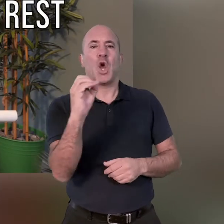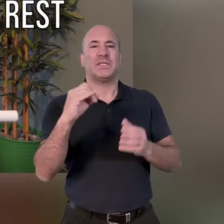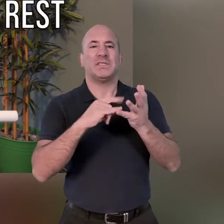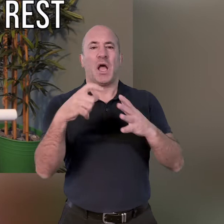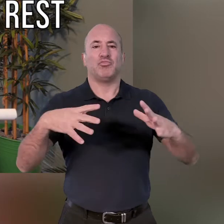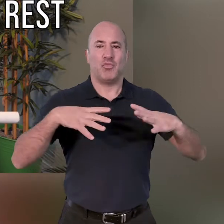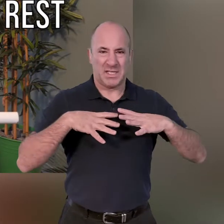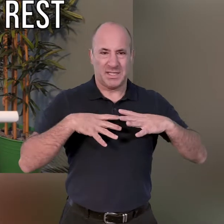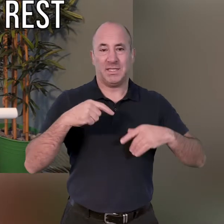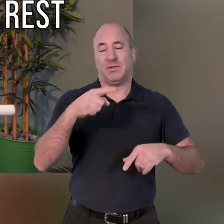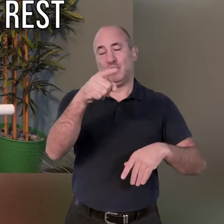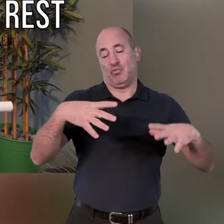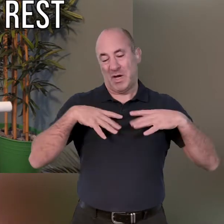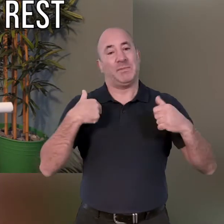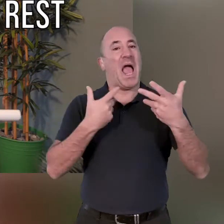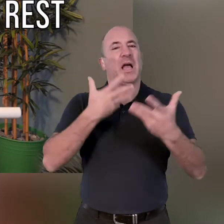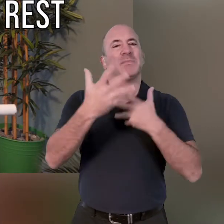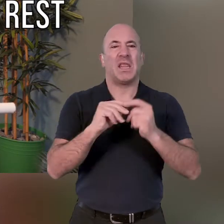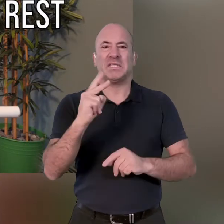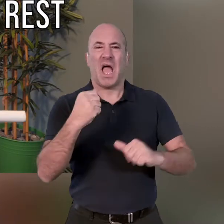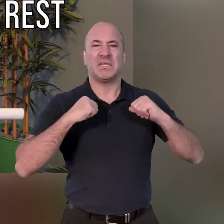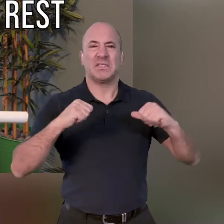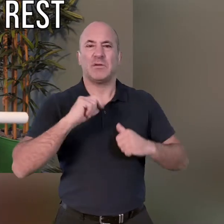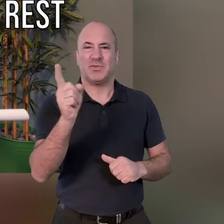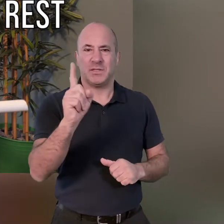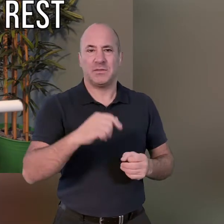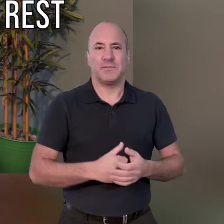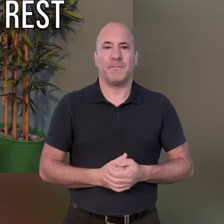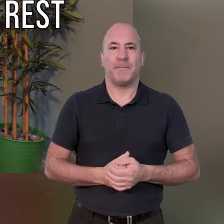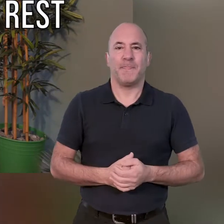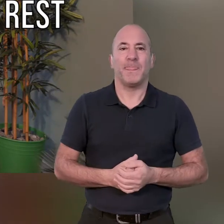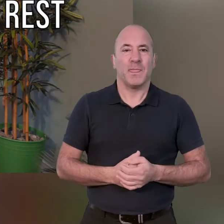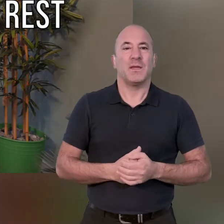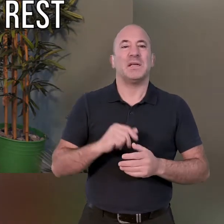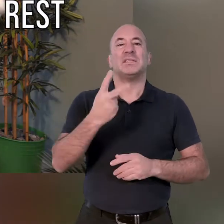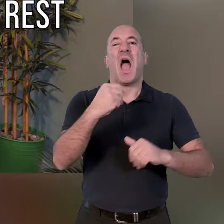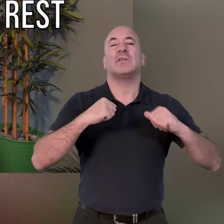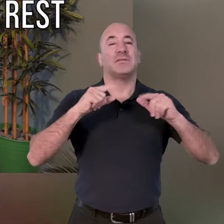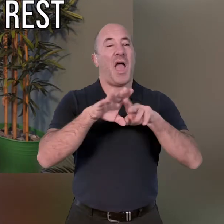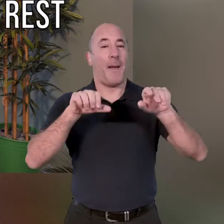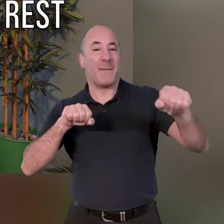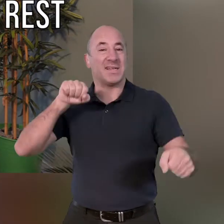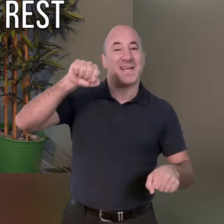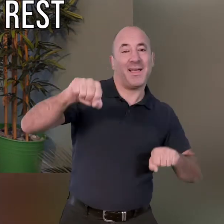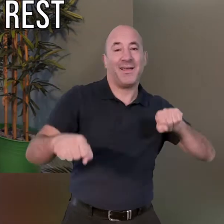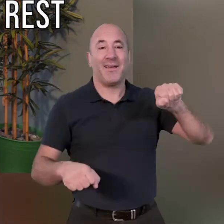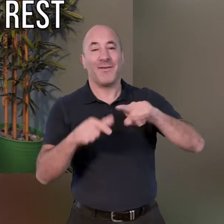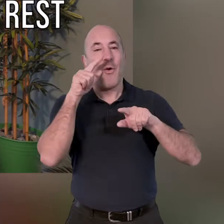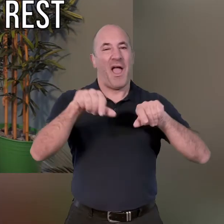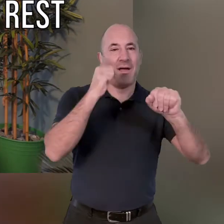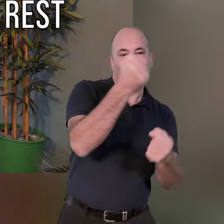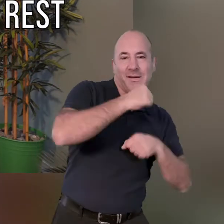rest now, and I'll explain the second exercise that we're doing. So the second exercise we're doing is going to be some paddling, like we're in a canoe